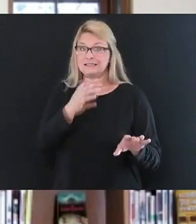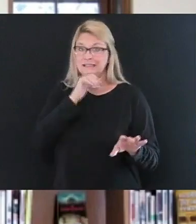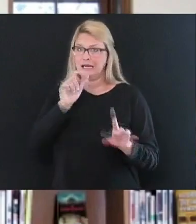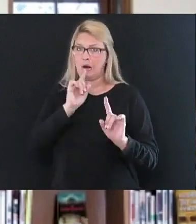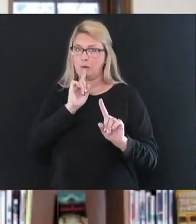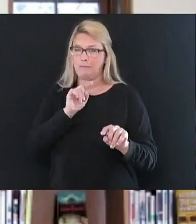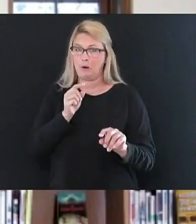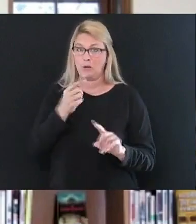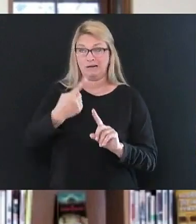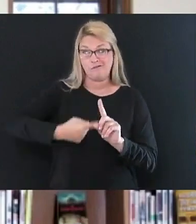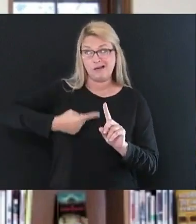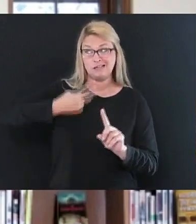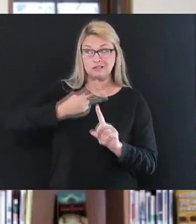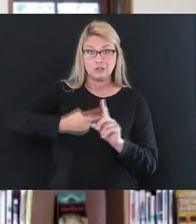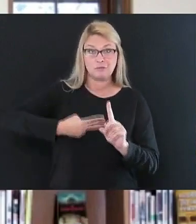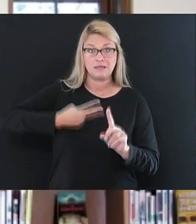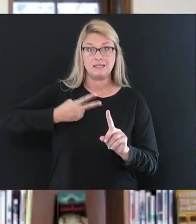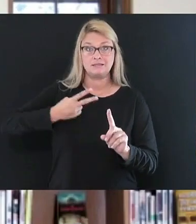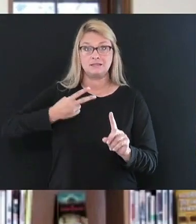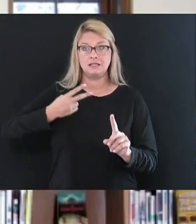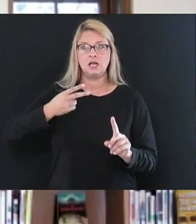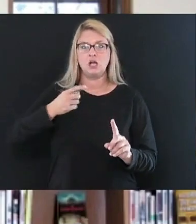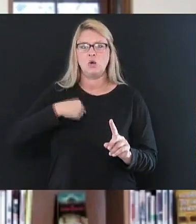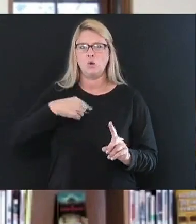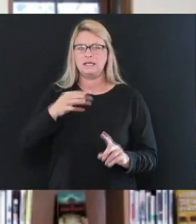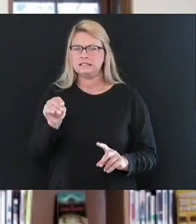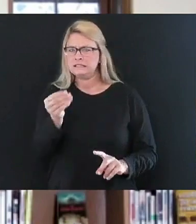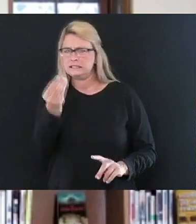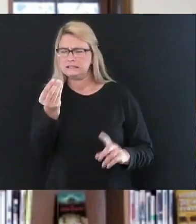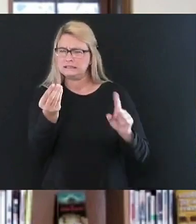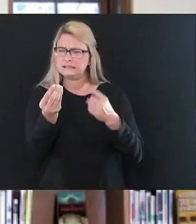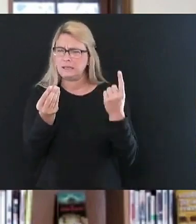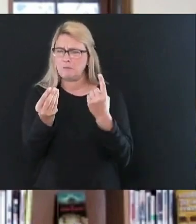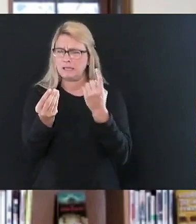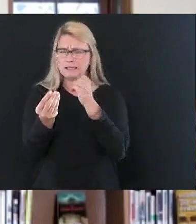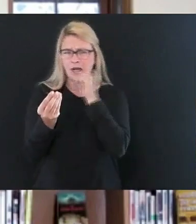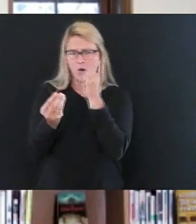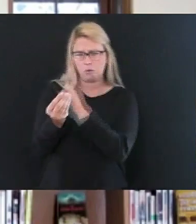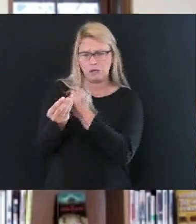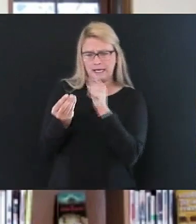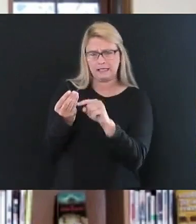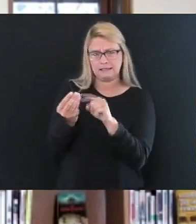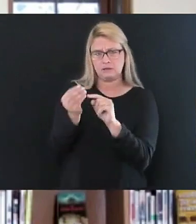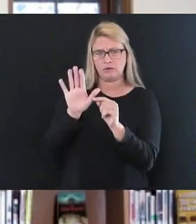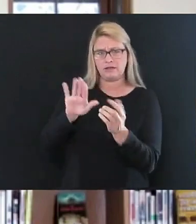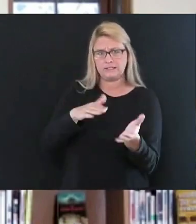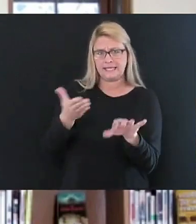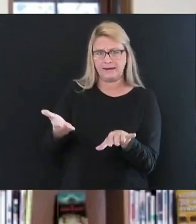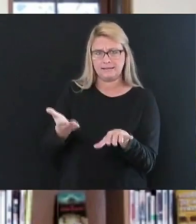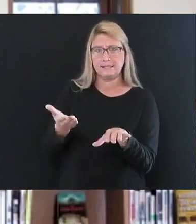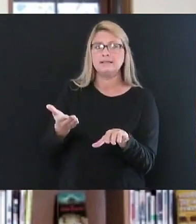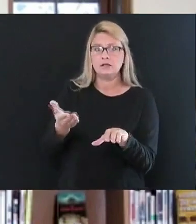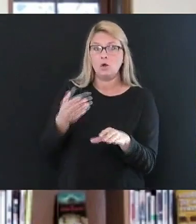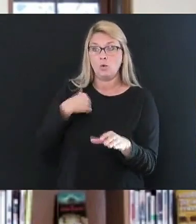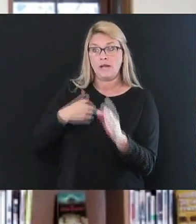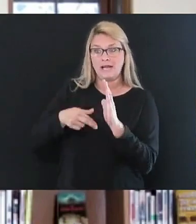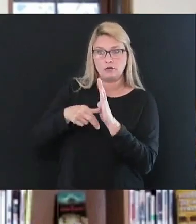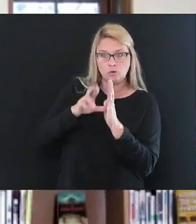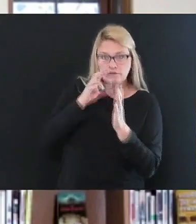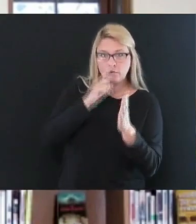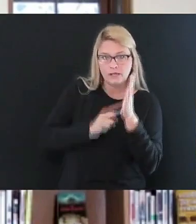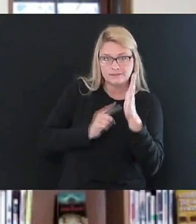to months and were flagged by our vital registration office over the weekend. Upon review, these deaths